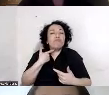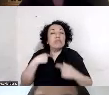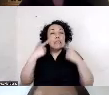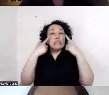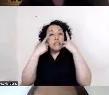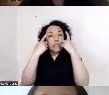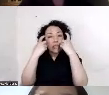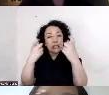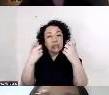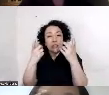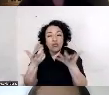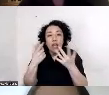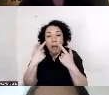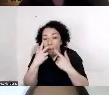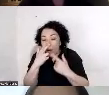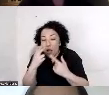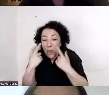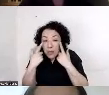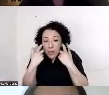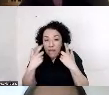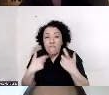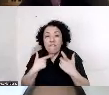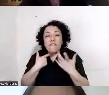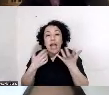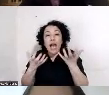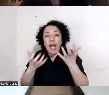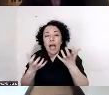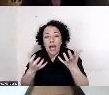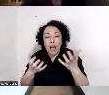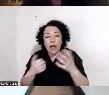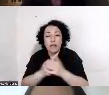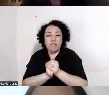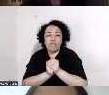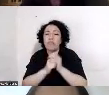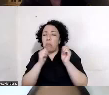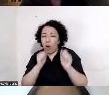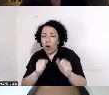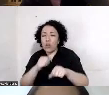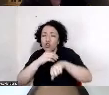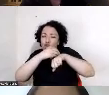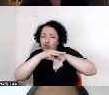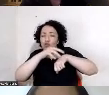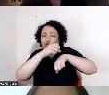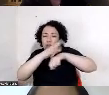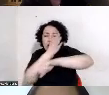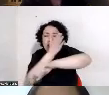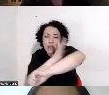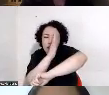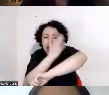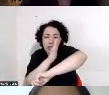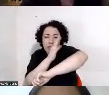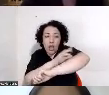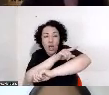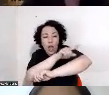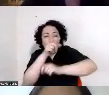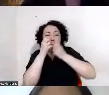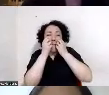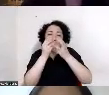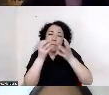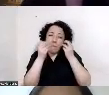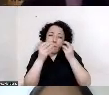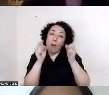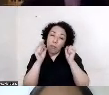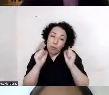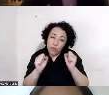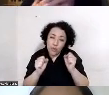interesse, faça atividades extracurriculares que podem ser de benefício para esses alunos. And, I